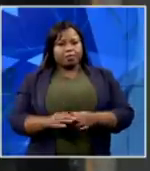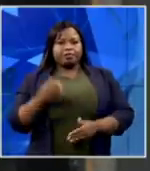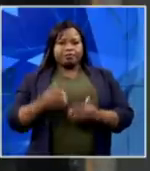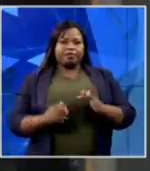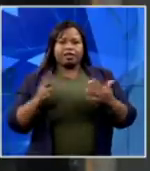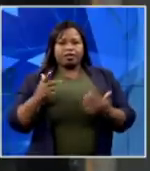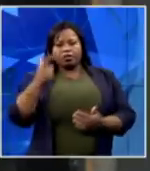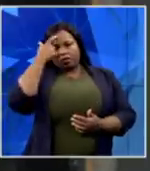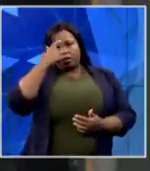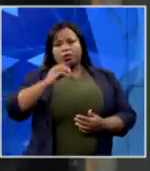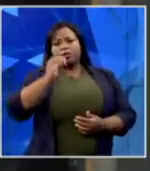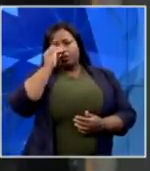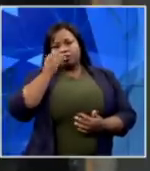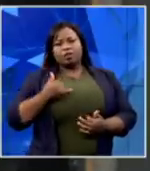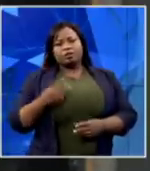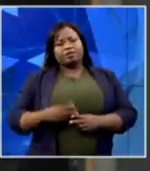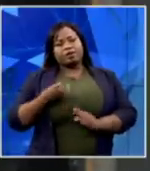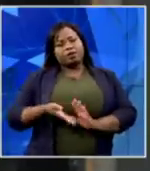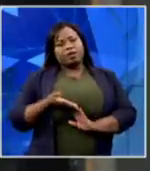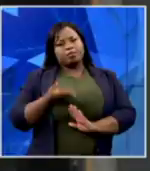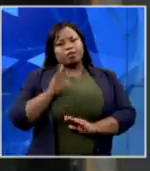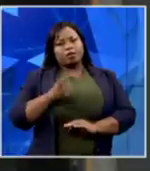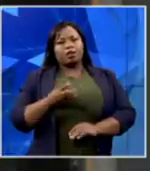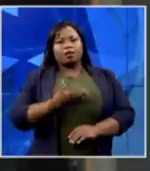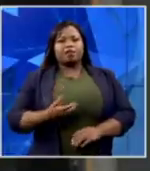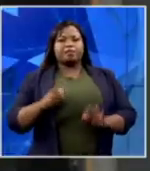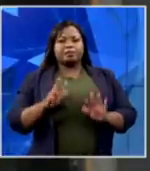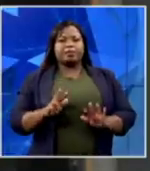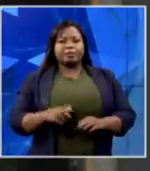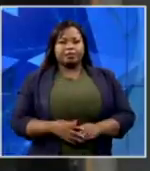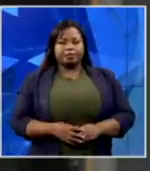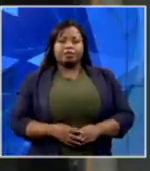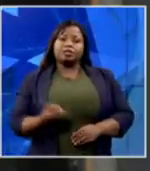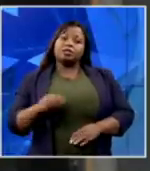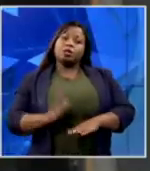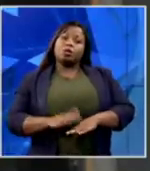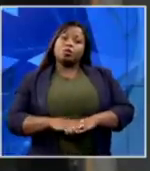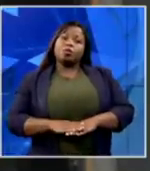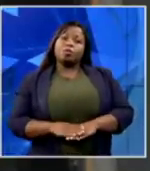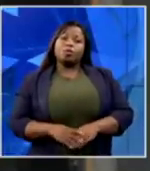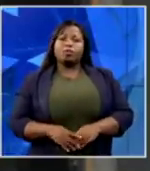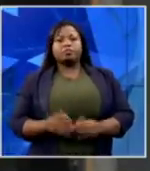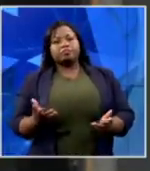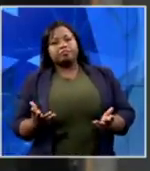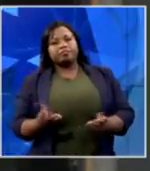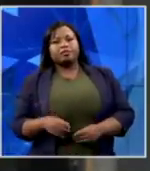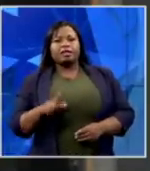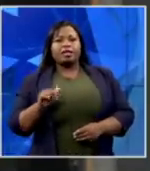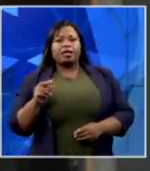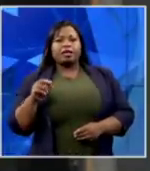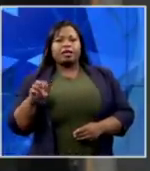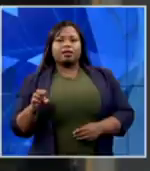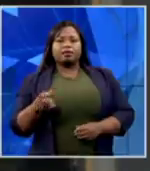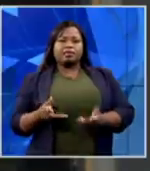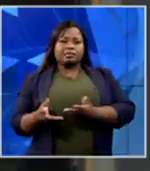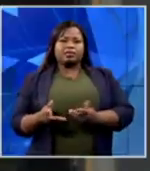o'clock news bulletin. A final news update will be at 8:30. So still to come in this half hour, Leanne will be talking to